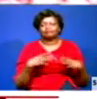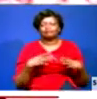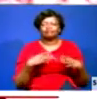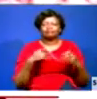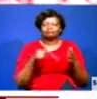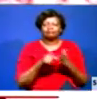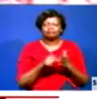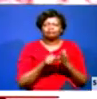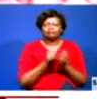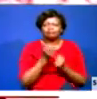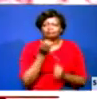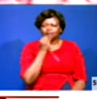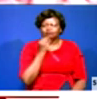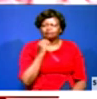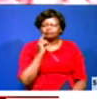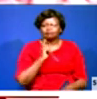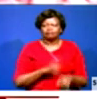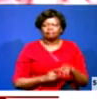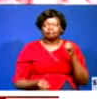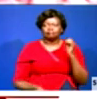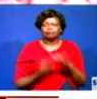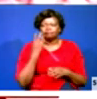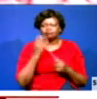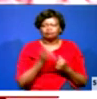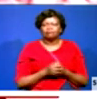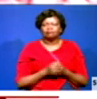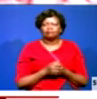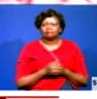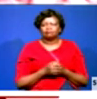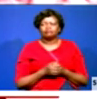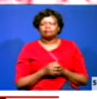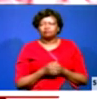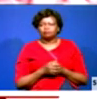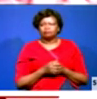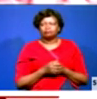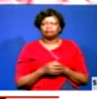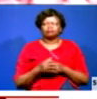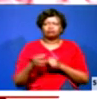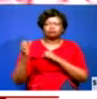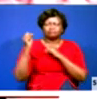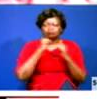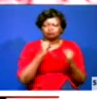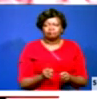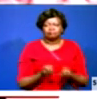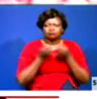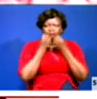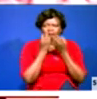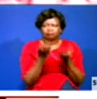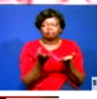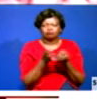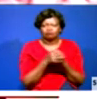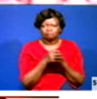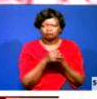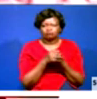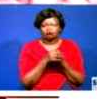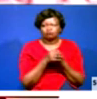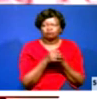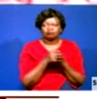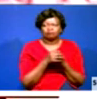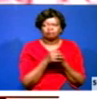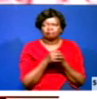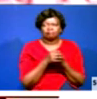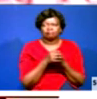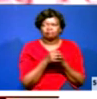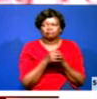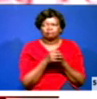this launch a timely and strategic in informing our policymakers on the